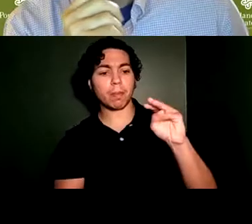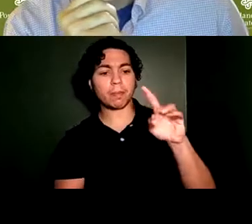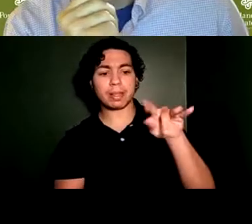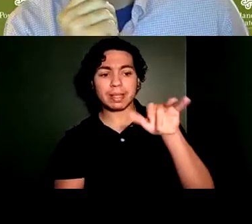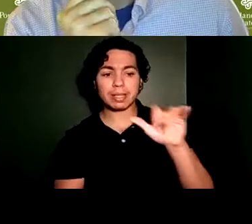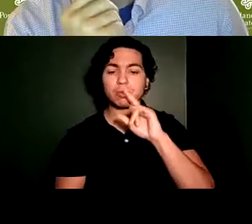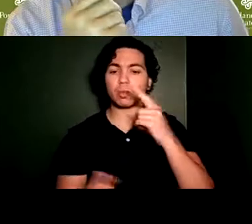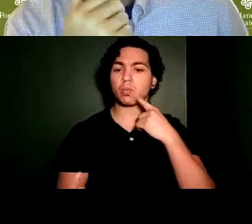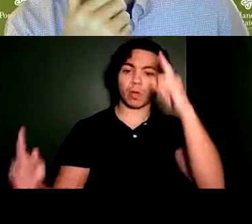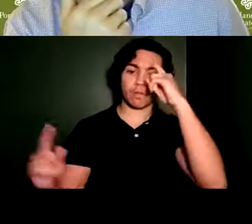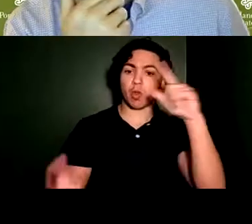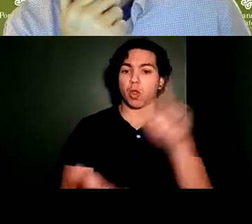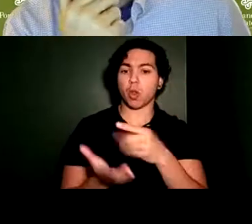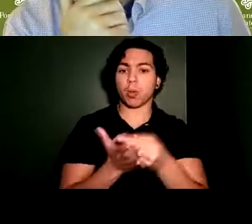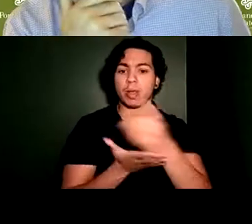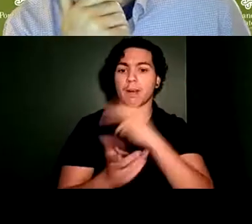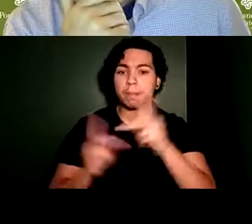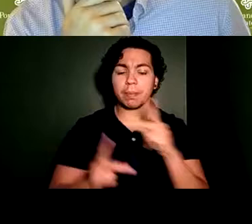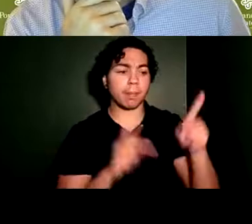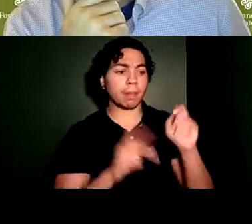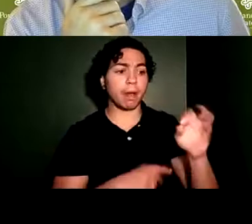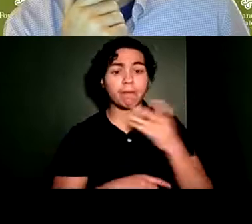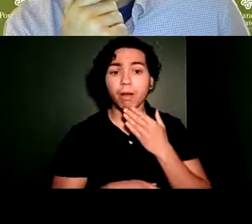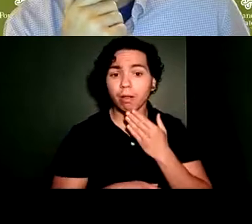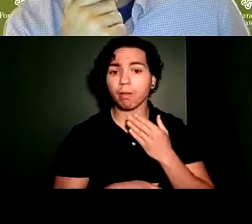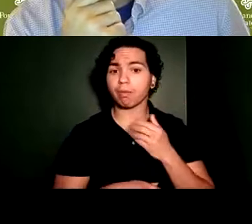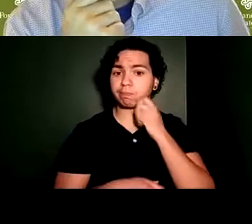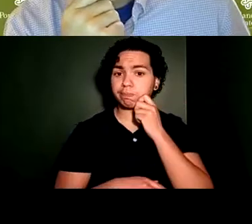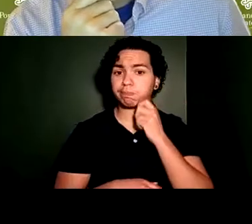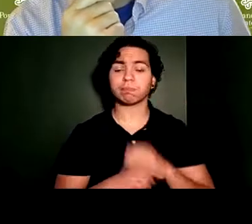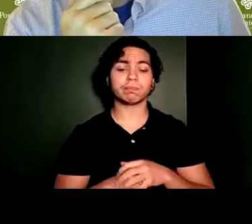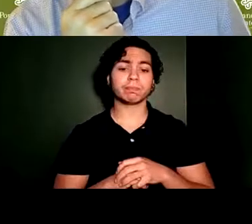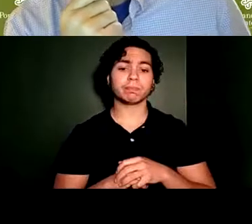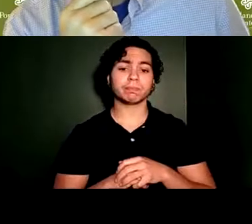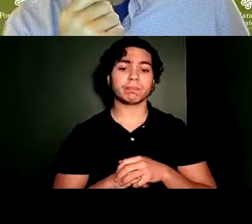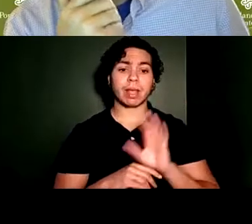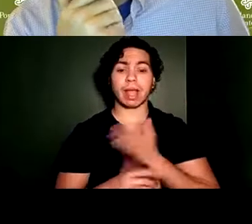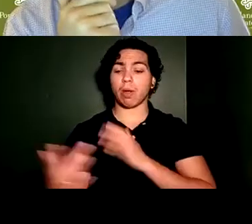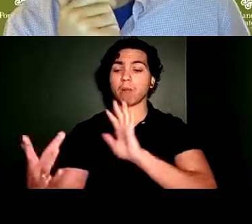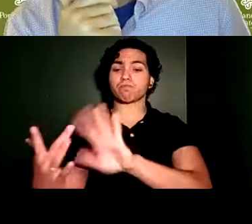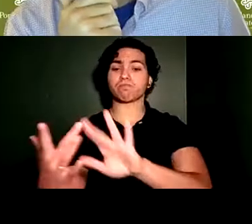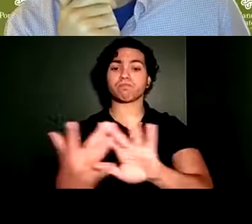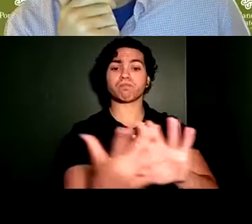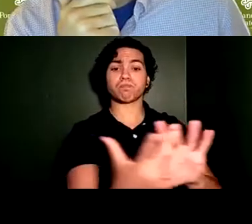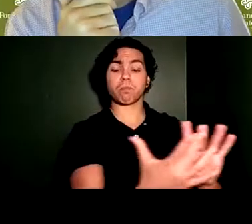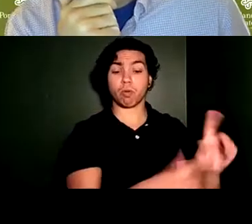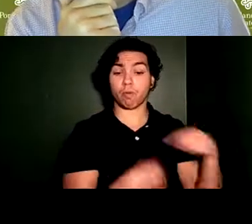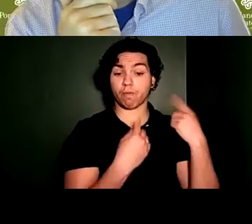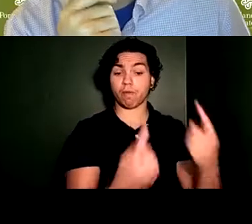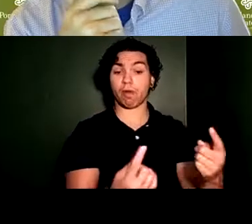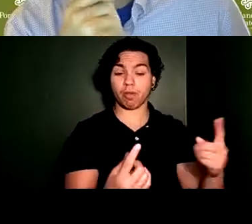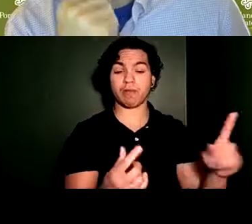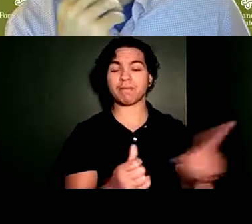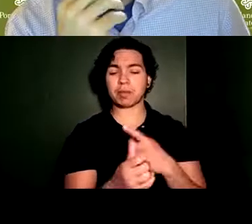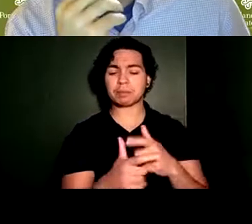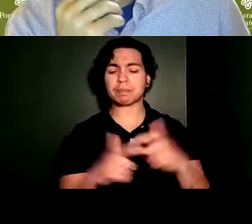for low-income people and people of color, the outreach that we've done so far, really the first big lesson